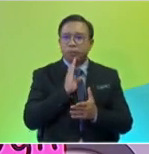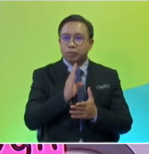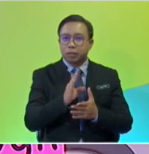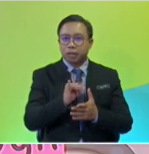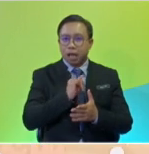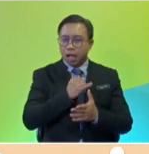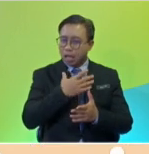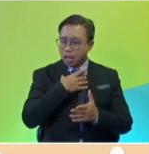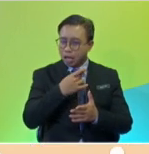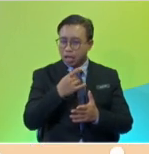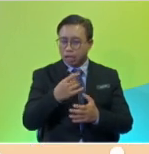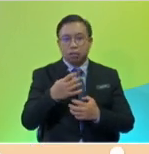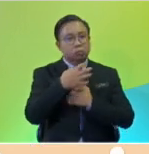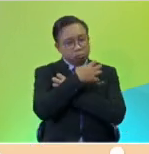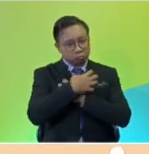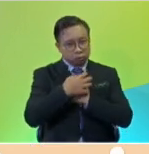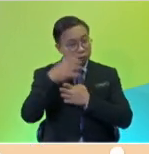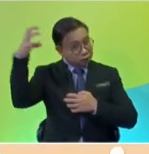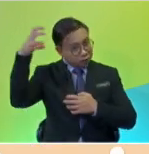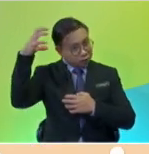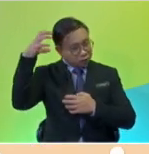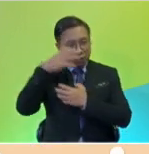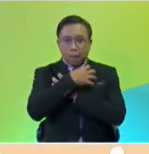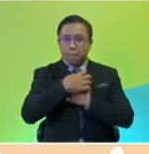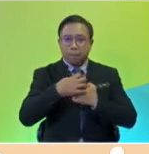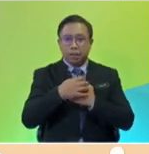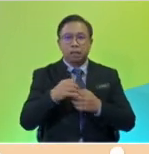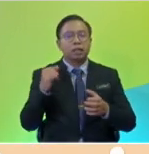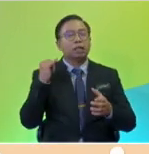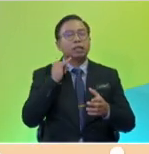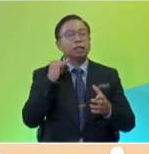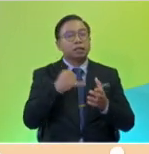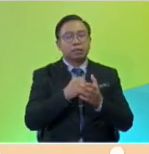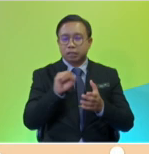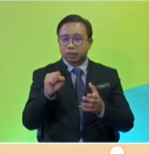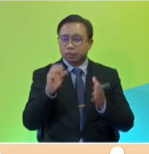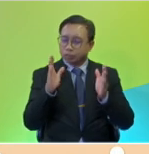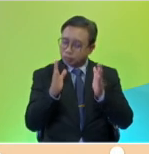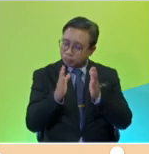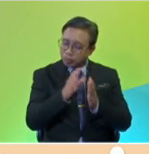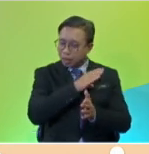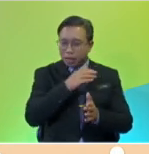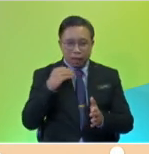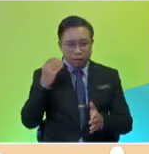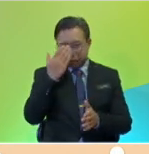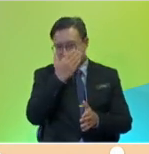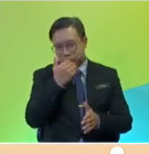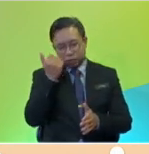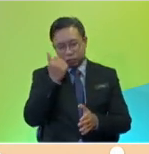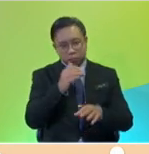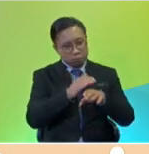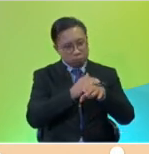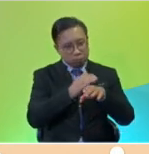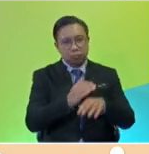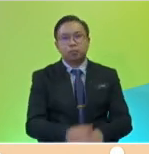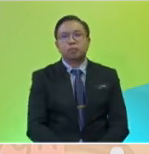I like sun bear because it's small and cute. All right. So my favorite animal is